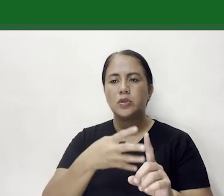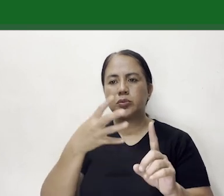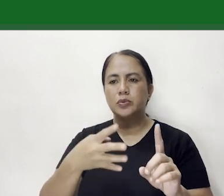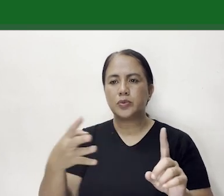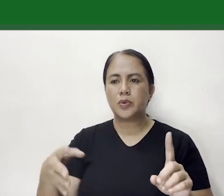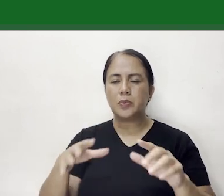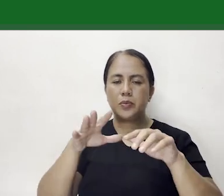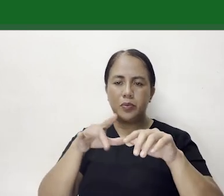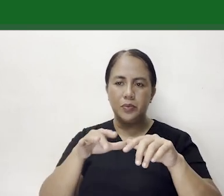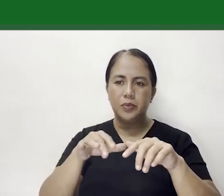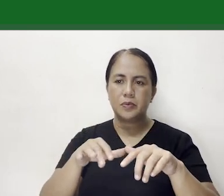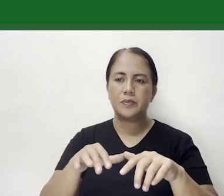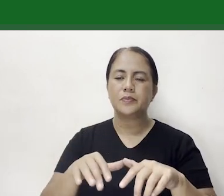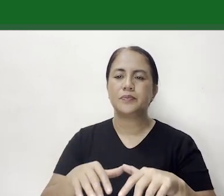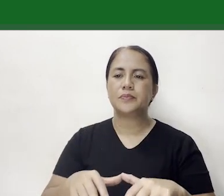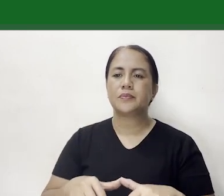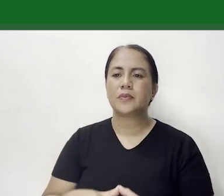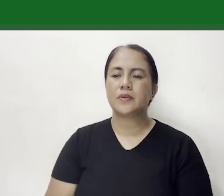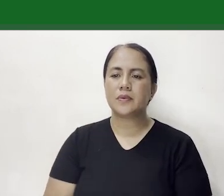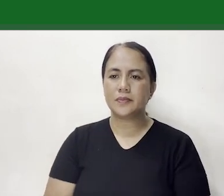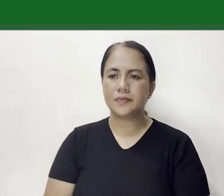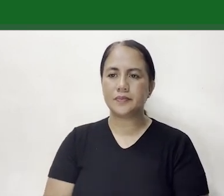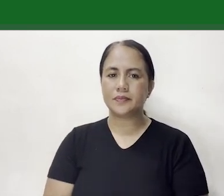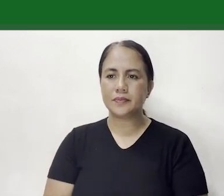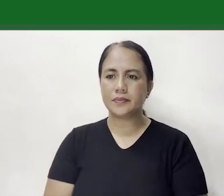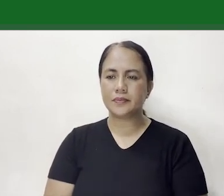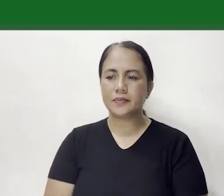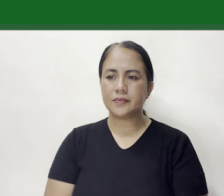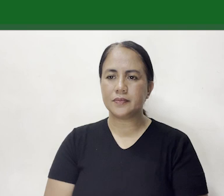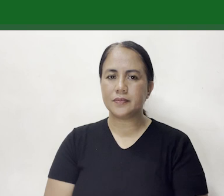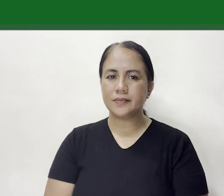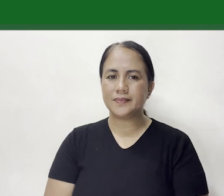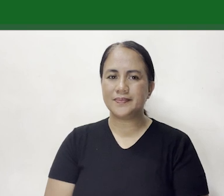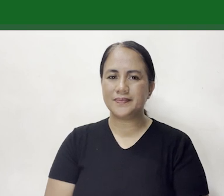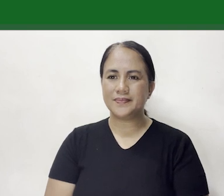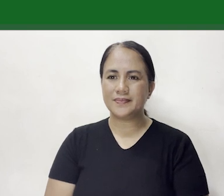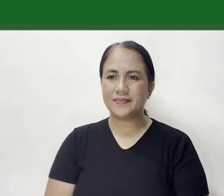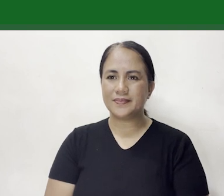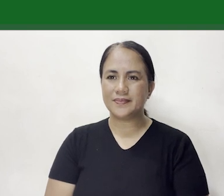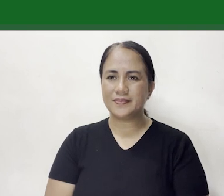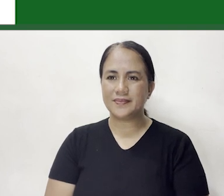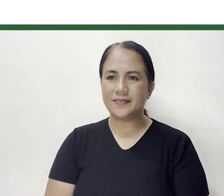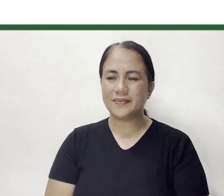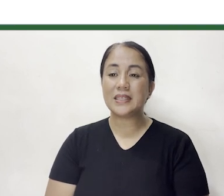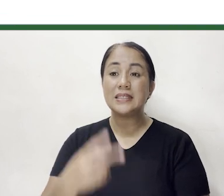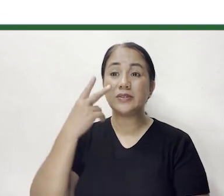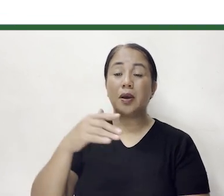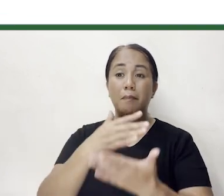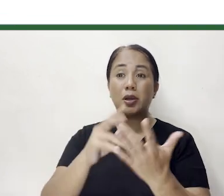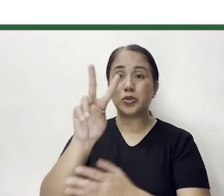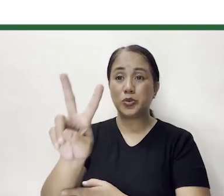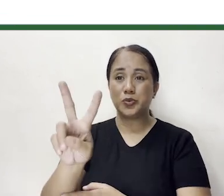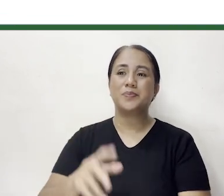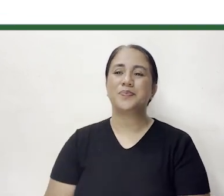of women, girls, and LGBTQIA+ persons with disabilities.